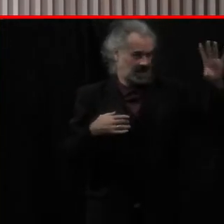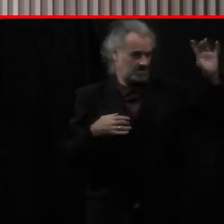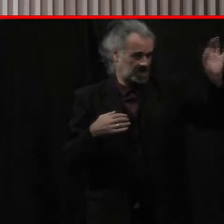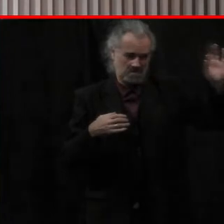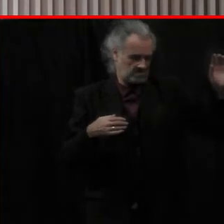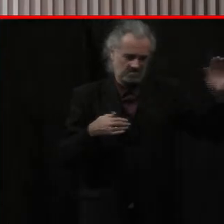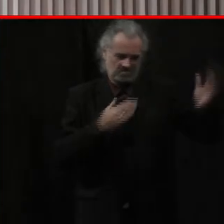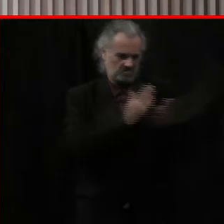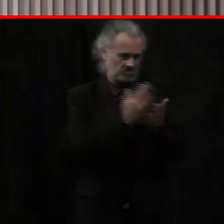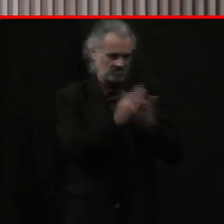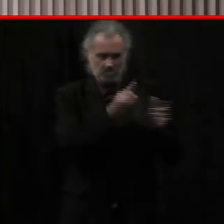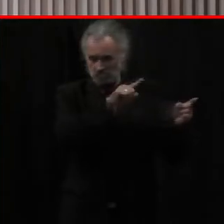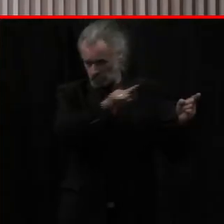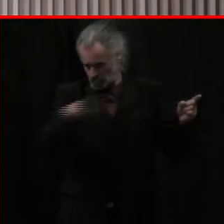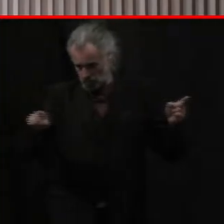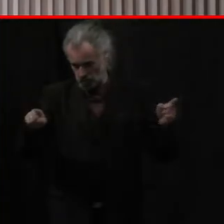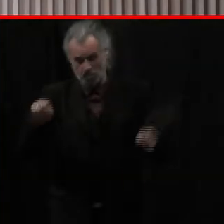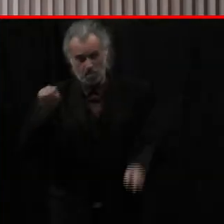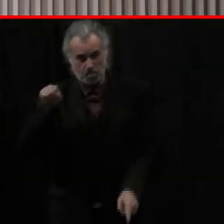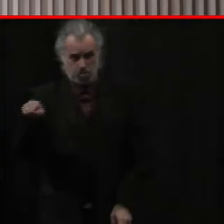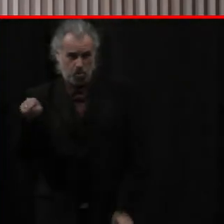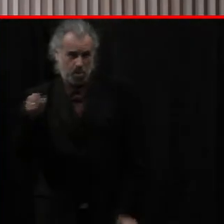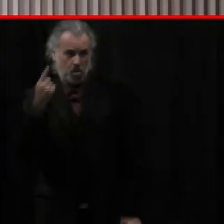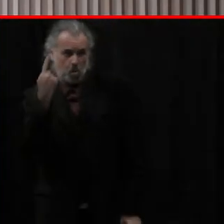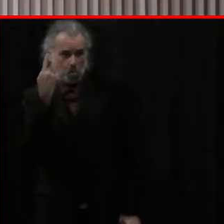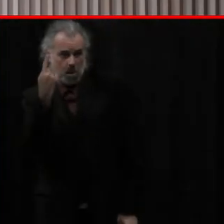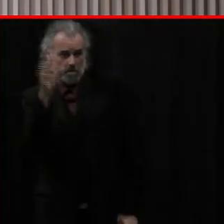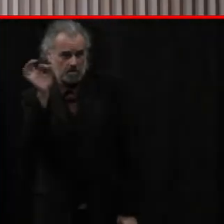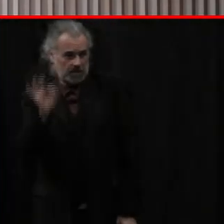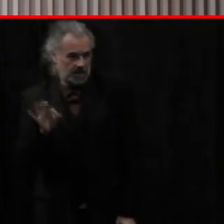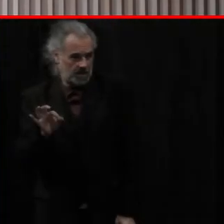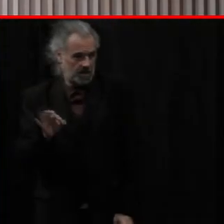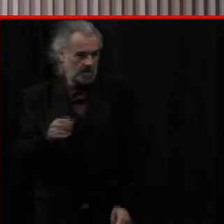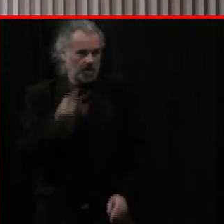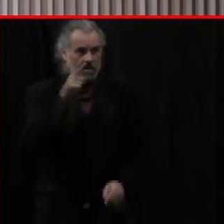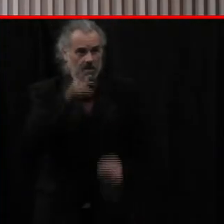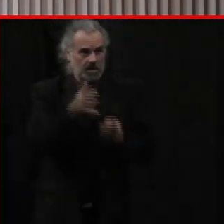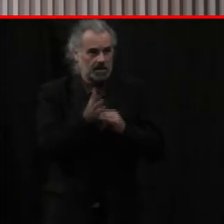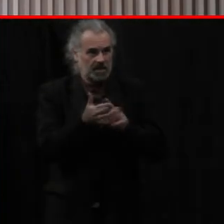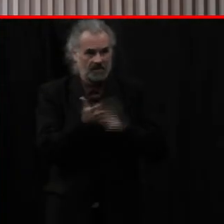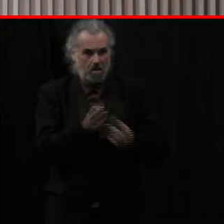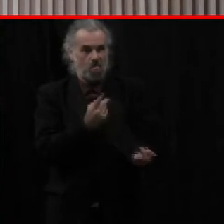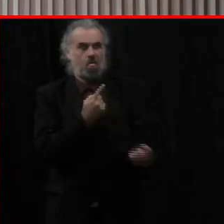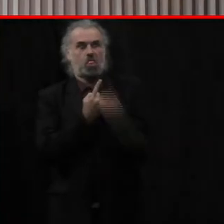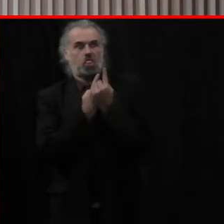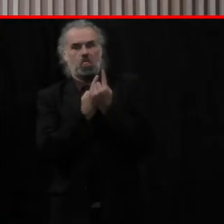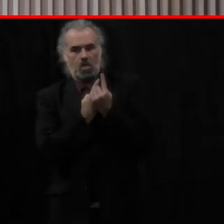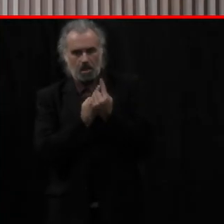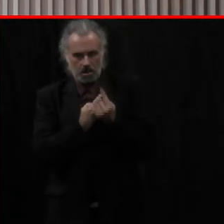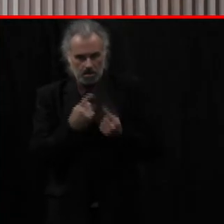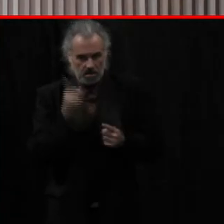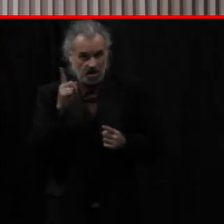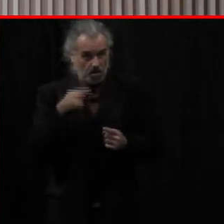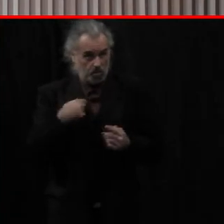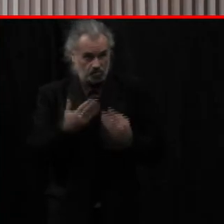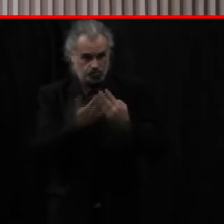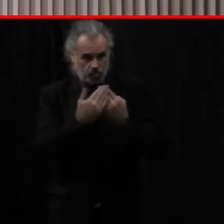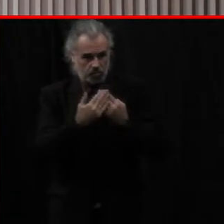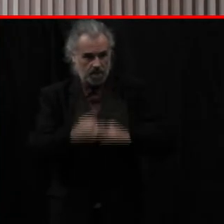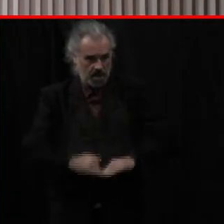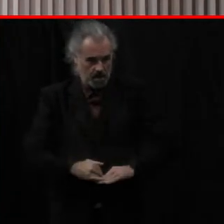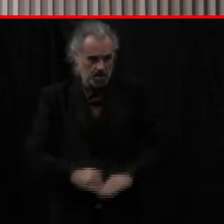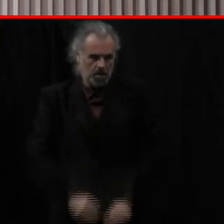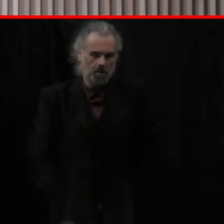0.1%, which is well below human toxicity. Stefan came to me this morning, Bruce. He's talking about shutdown. Oh, Stefan.